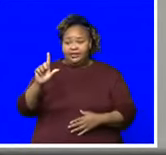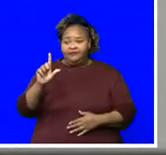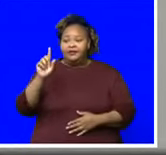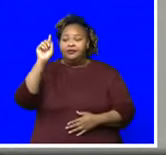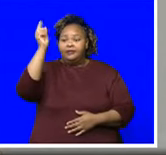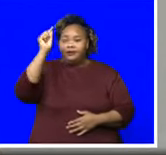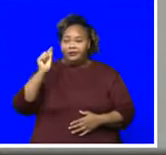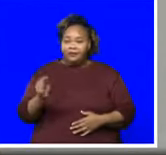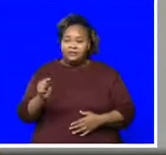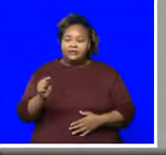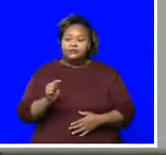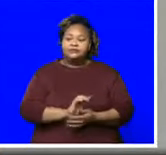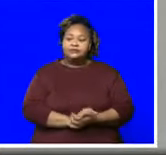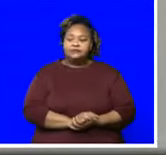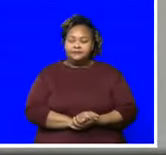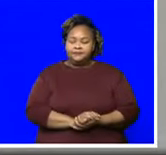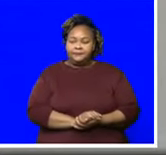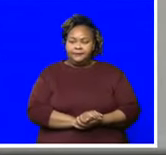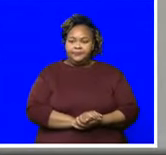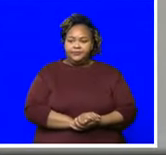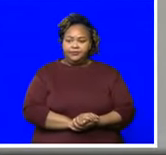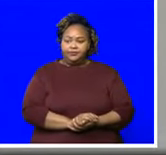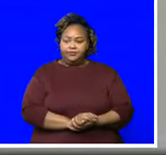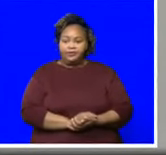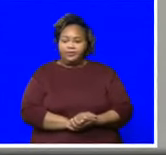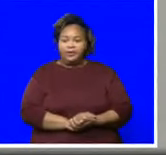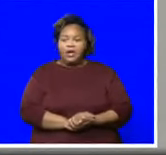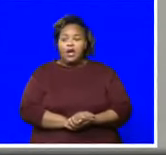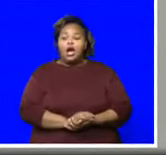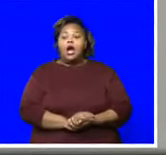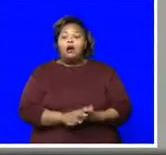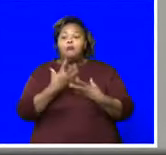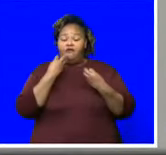31.97%. Bafunzi labathole grade A